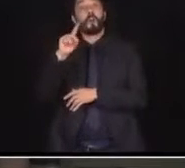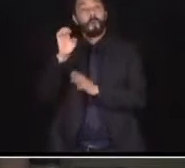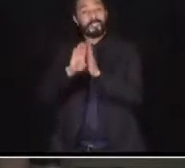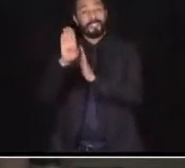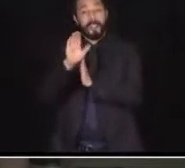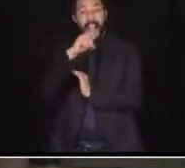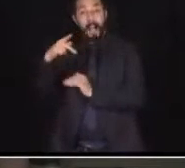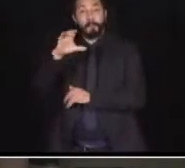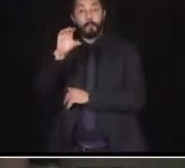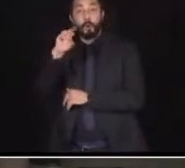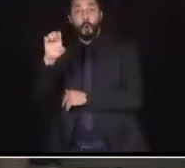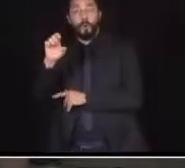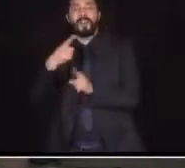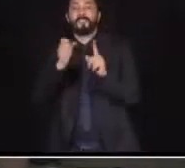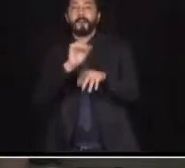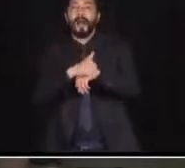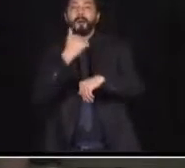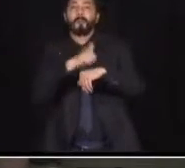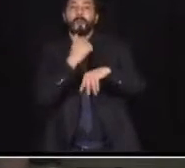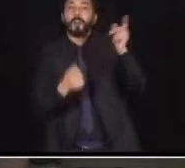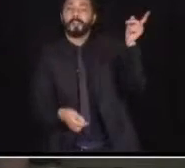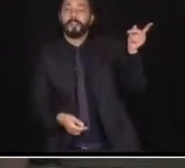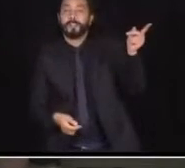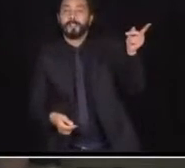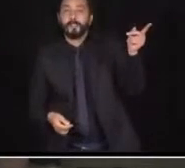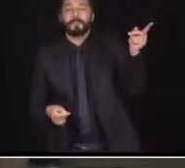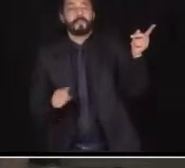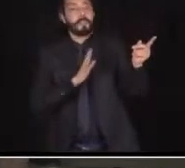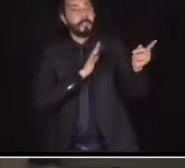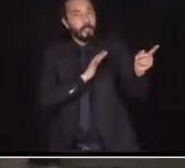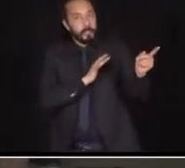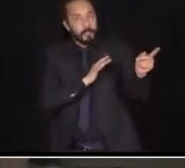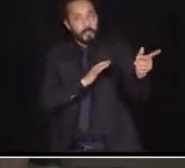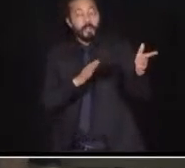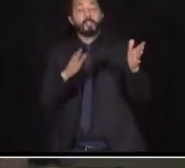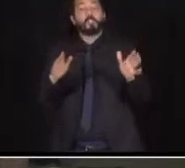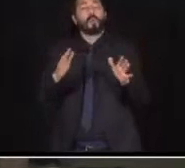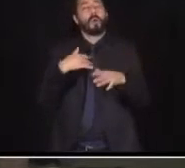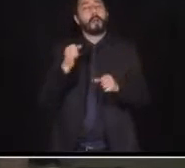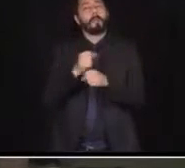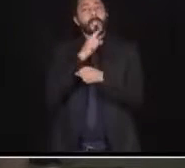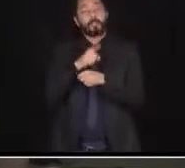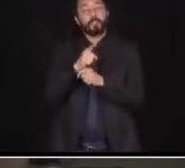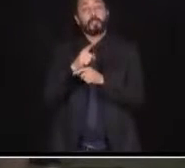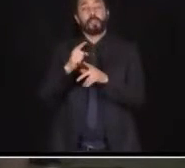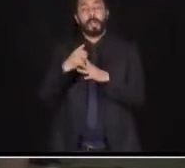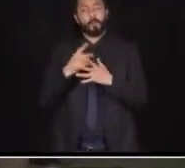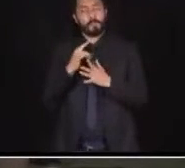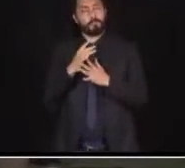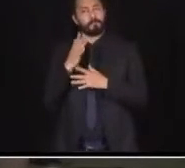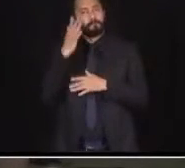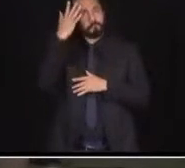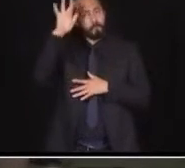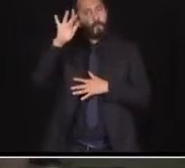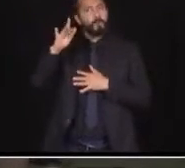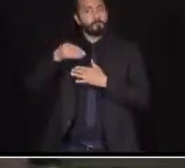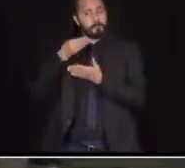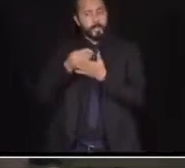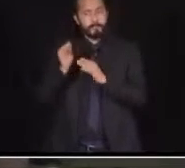federally, provincially, in a smart way with not a lot of taxpayer expense to make sure people are safe. And we're going to continue to do